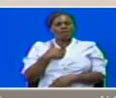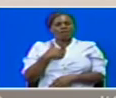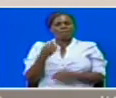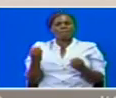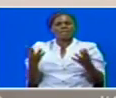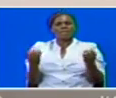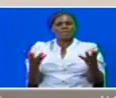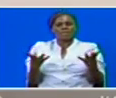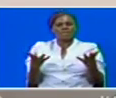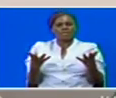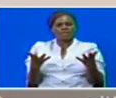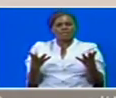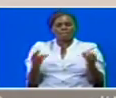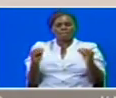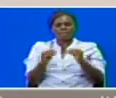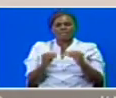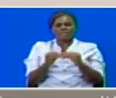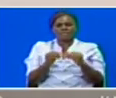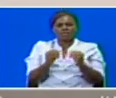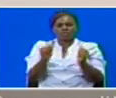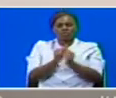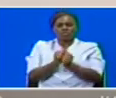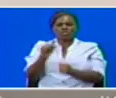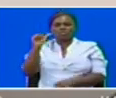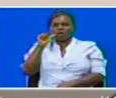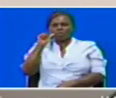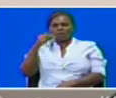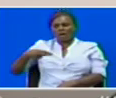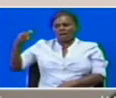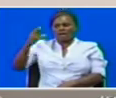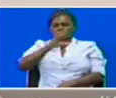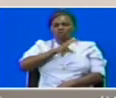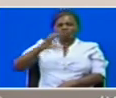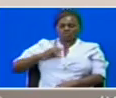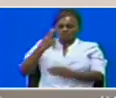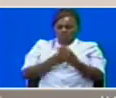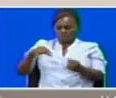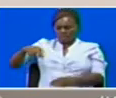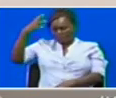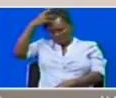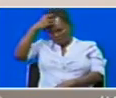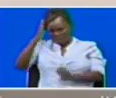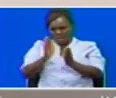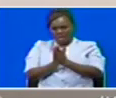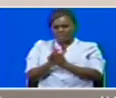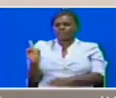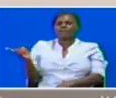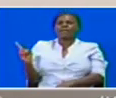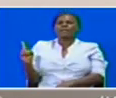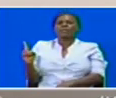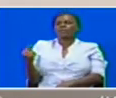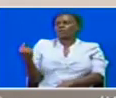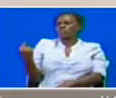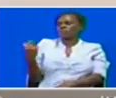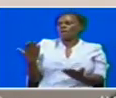of meetings with the British High Commissioner, both here in Lamu and in Nairobi, and most